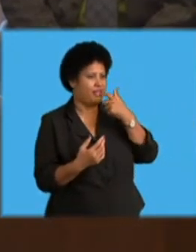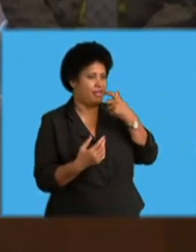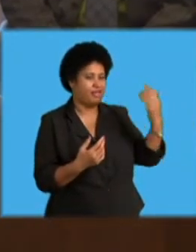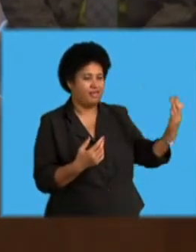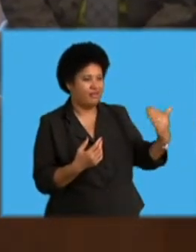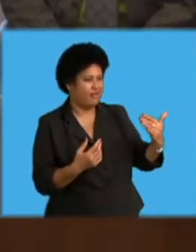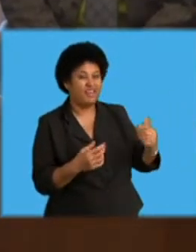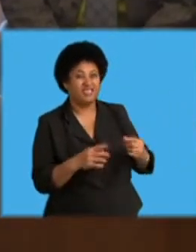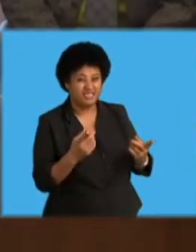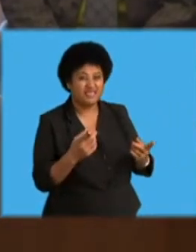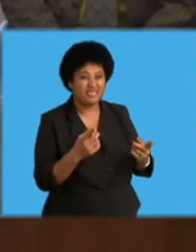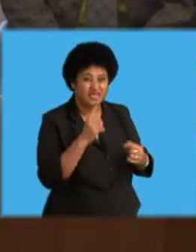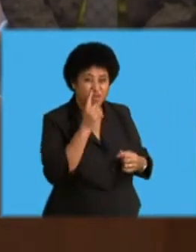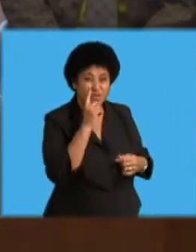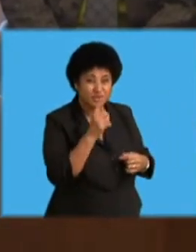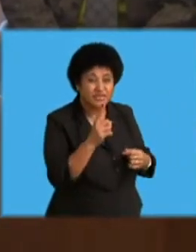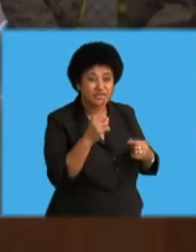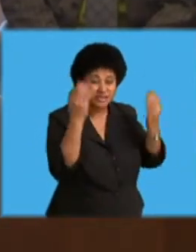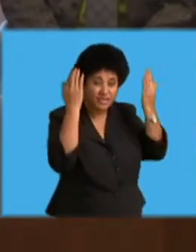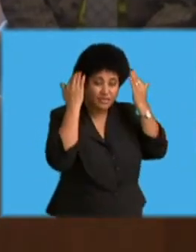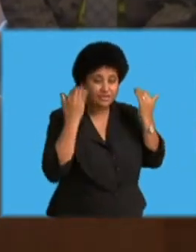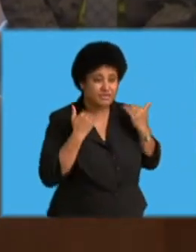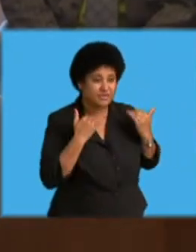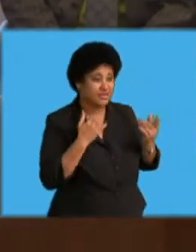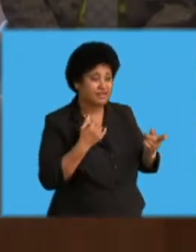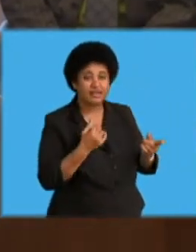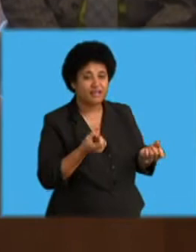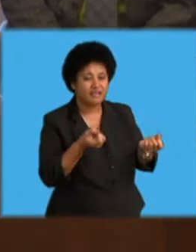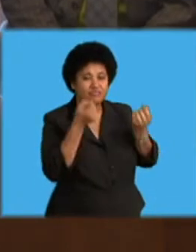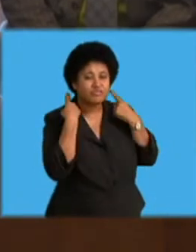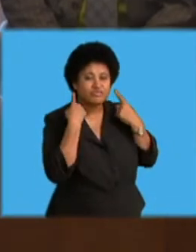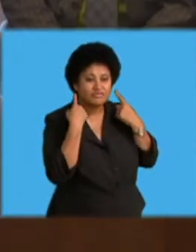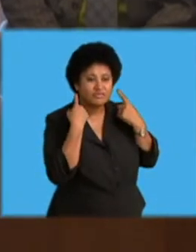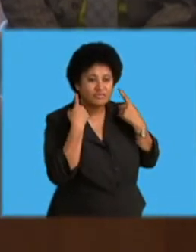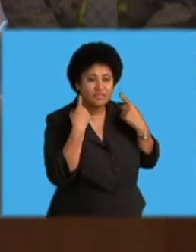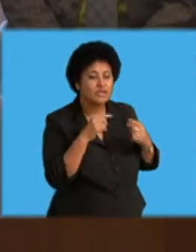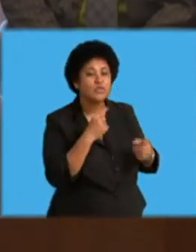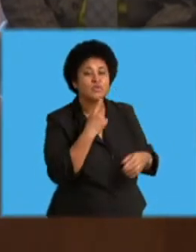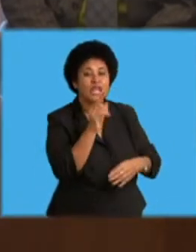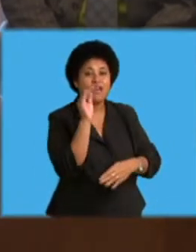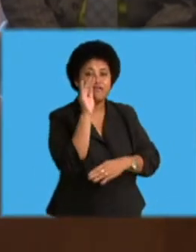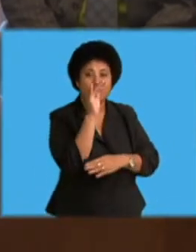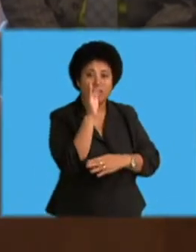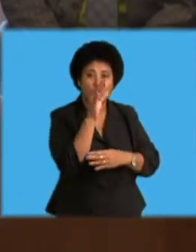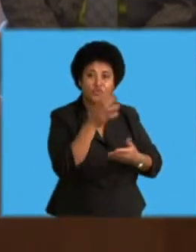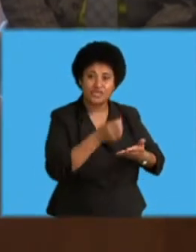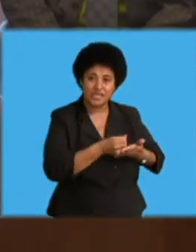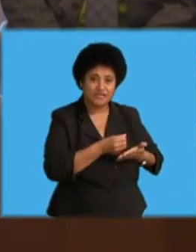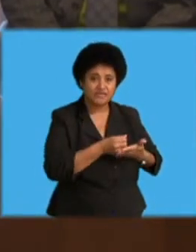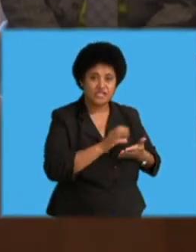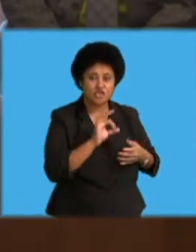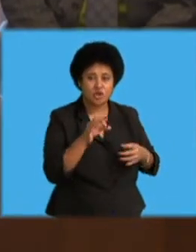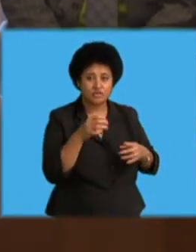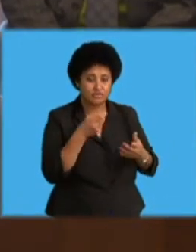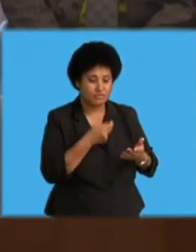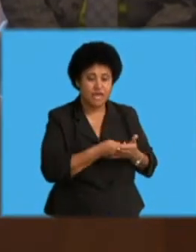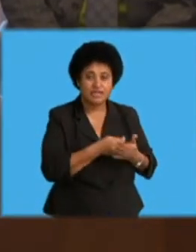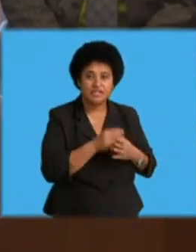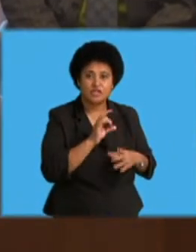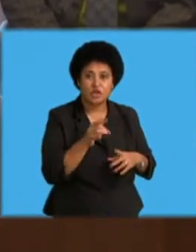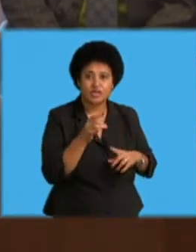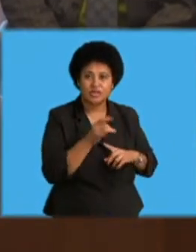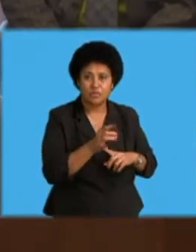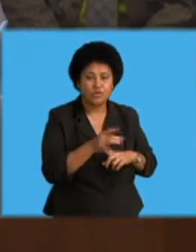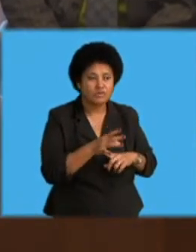this. So even when we do go out, they're now saying foreign reserves are not important. What a pathetic response. What a pathetic